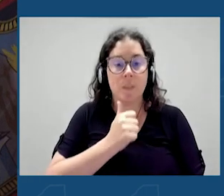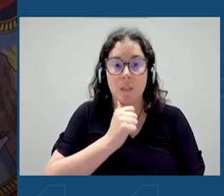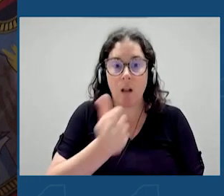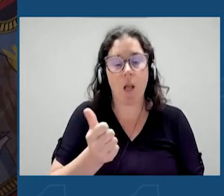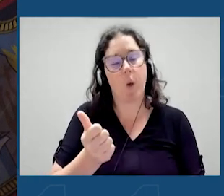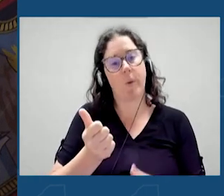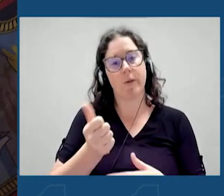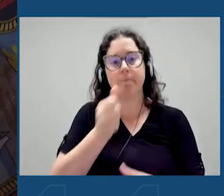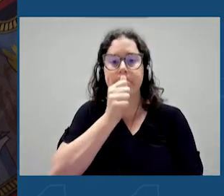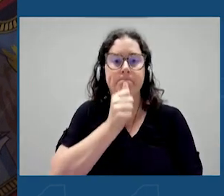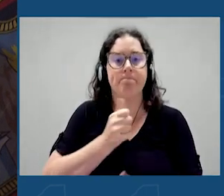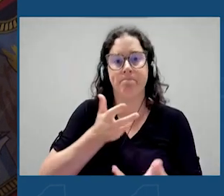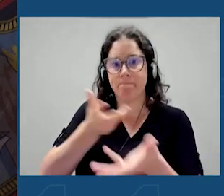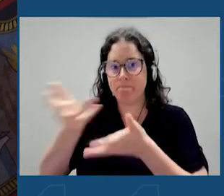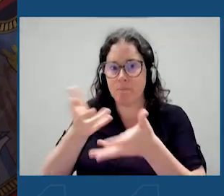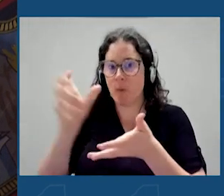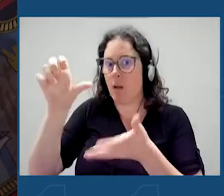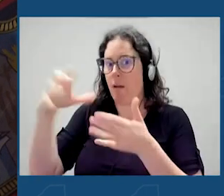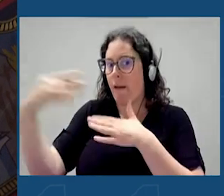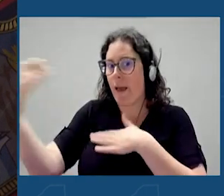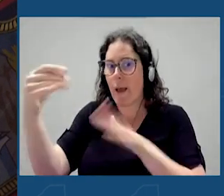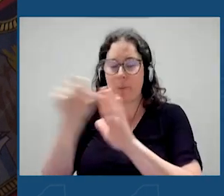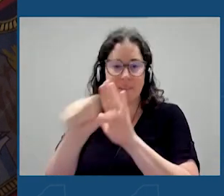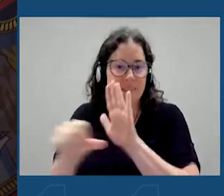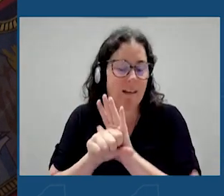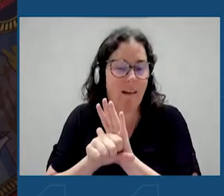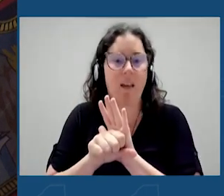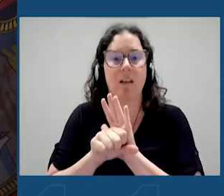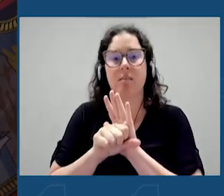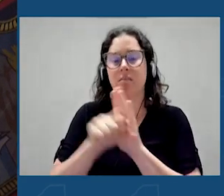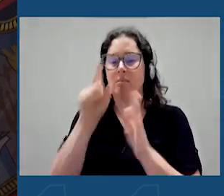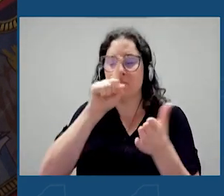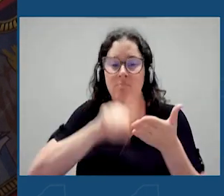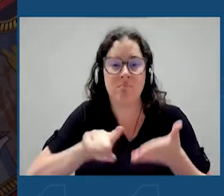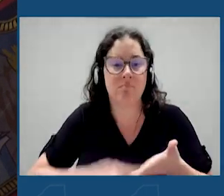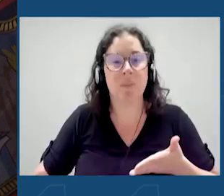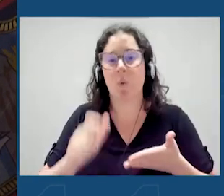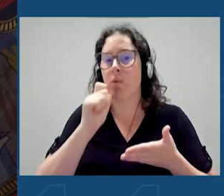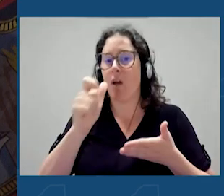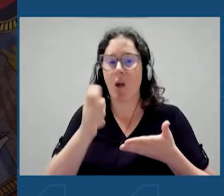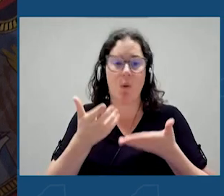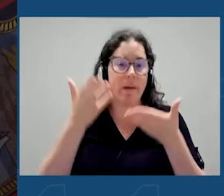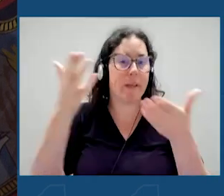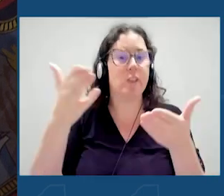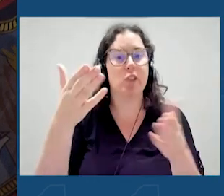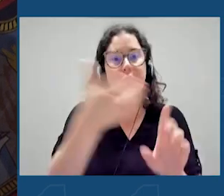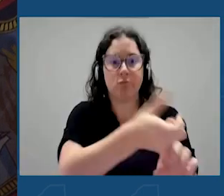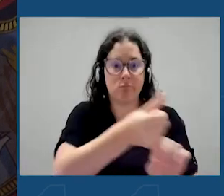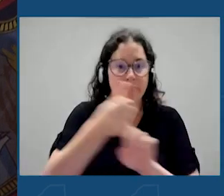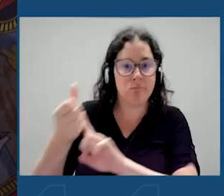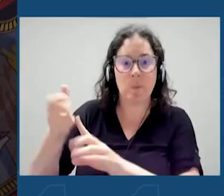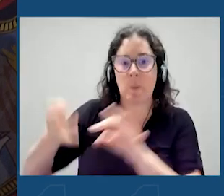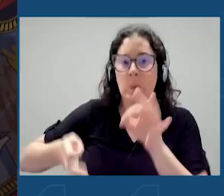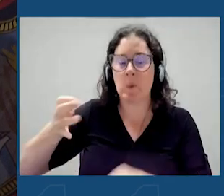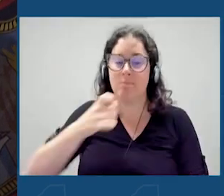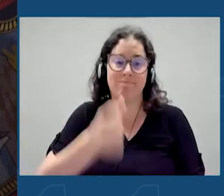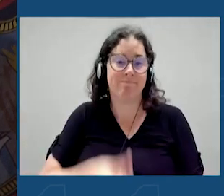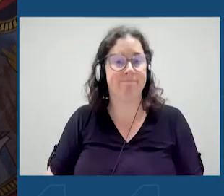with out-of-state investigations. We're not going to extradite. We're not going to issue subpoenas. So